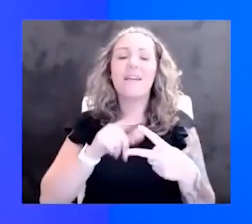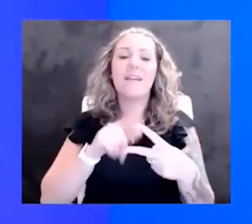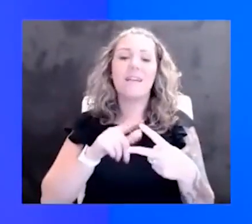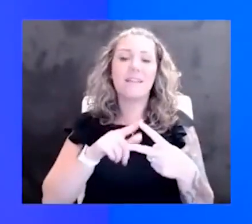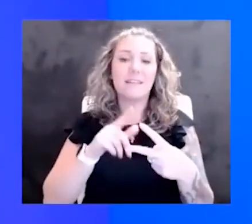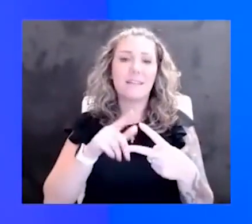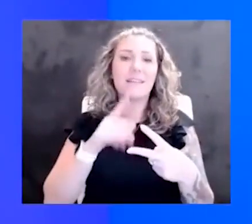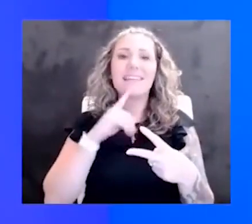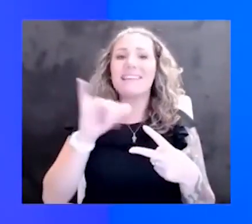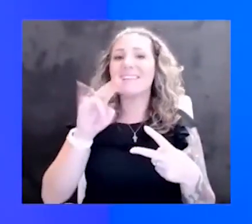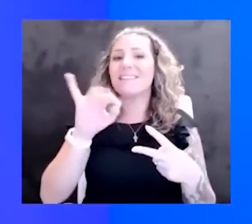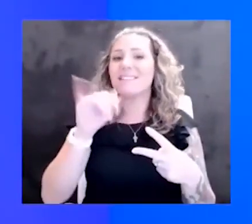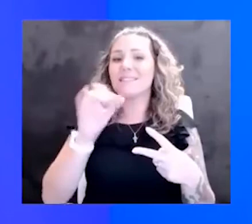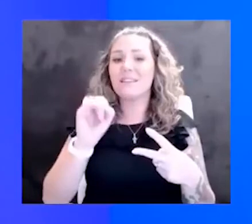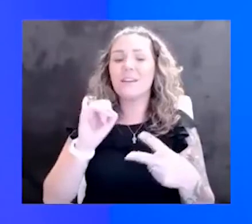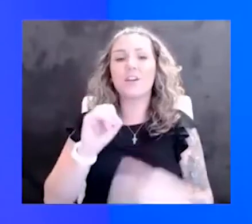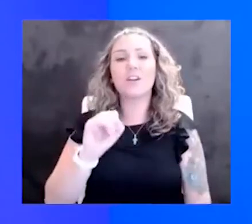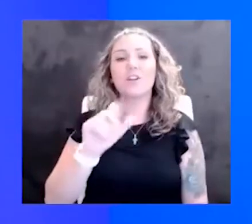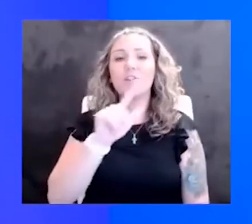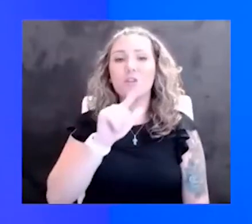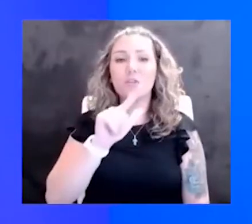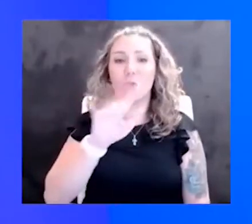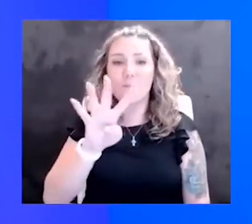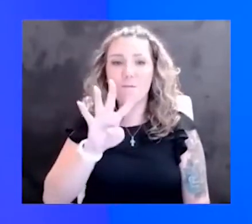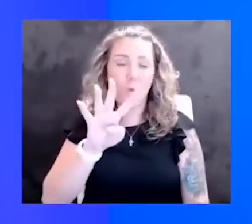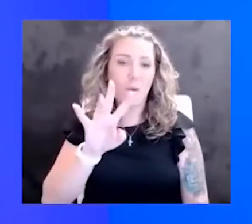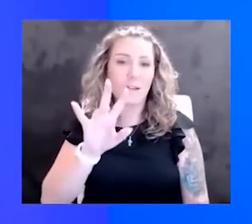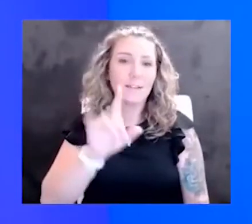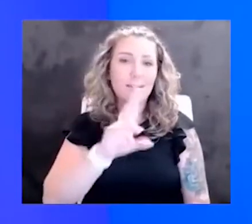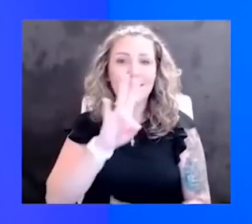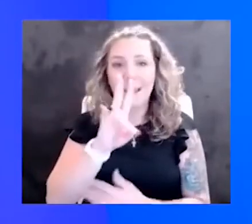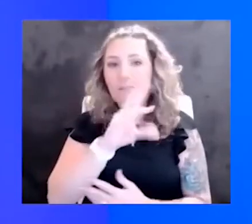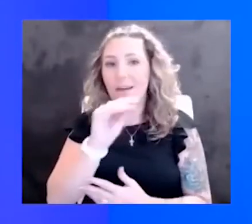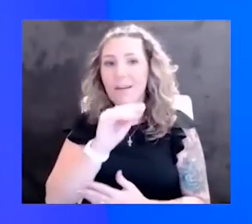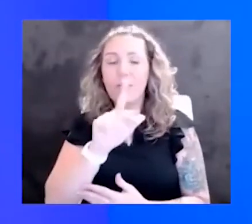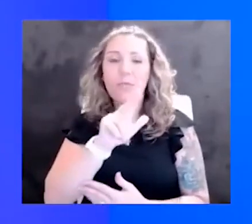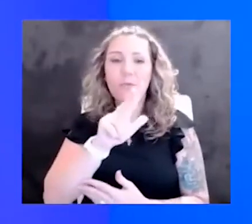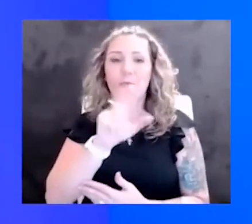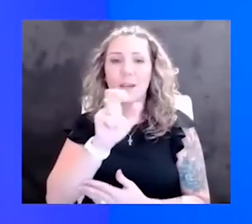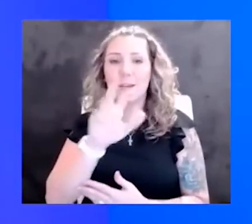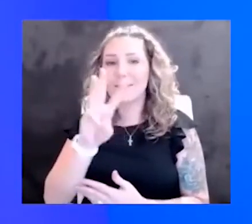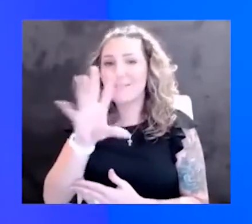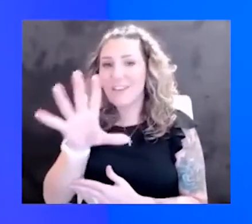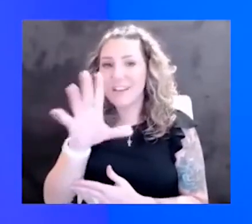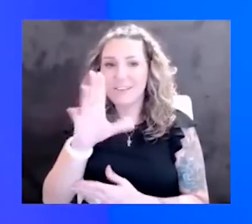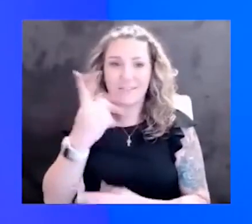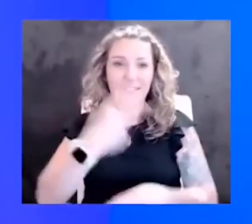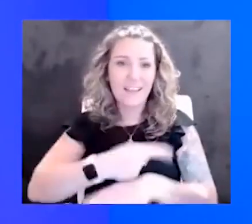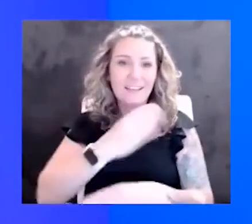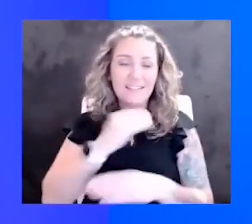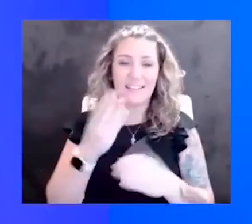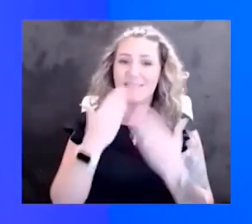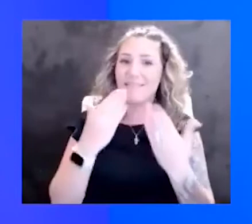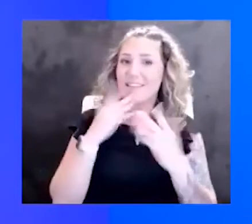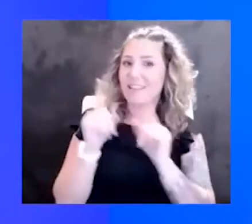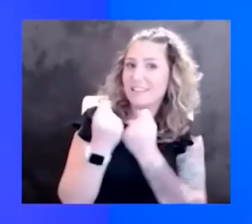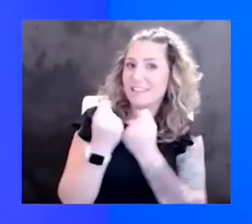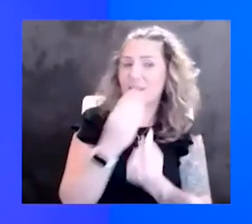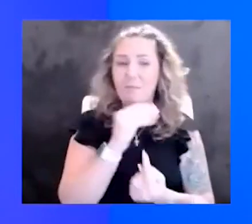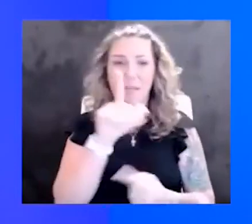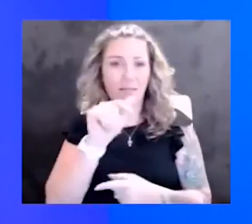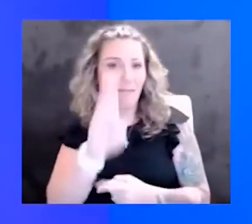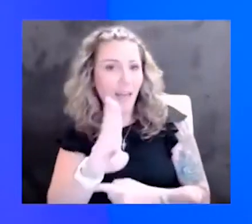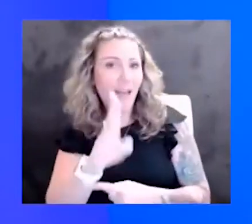24/7, 365 battle rhythm, and I want to thank my team and our lab, all the county health officials that have